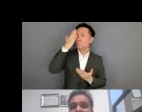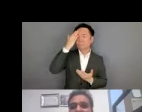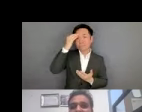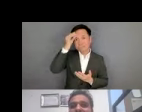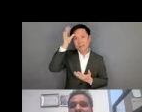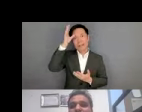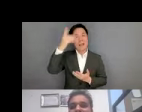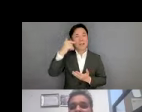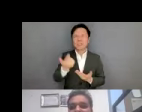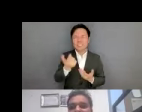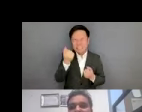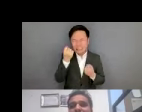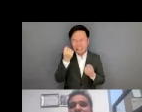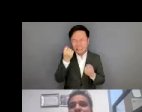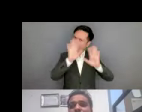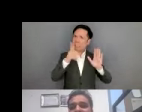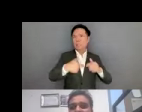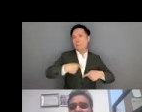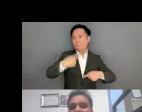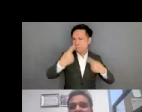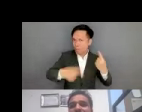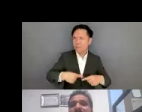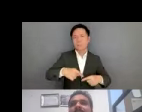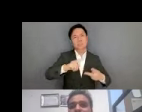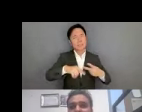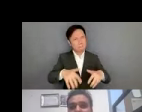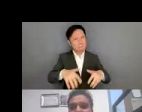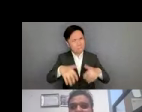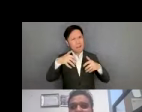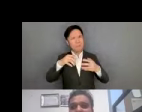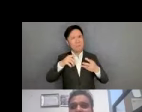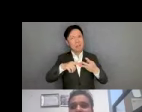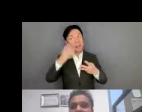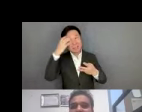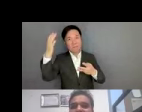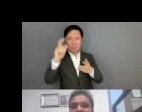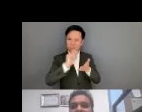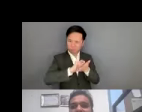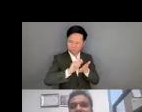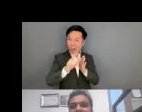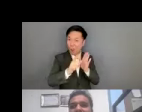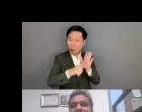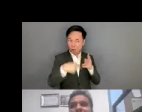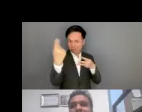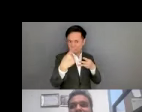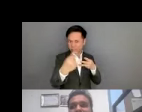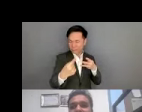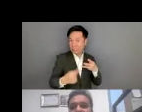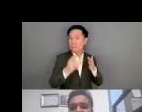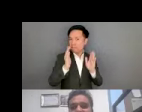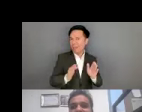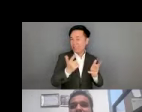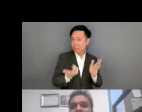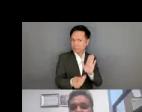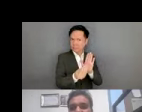political parties, how the parliaments, how the lawmakers can include the disability components in their planning,